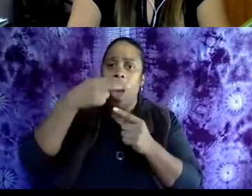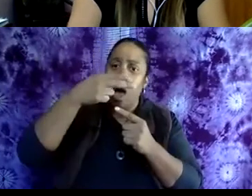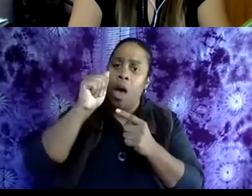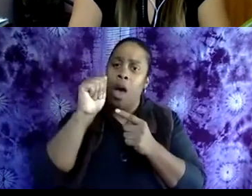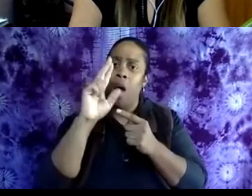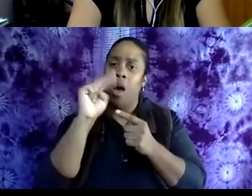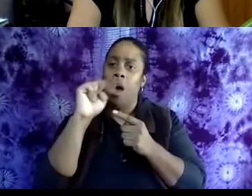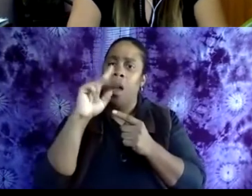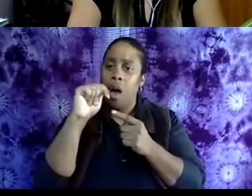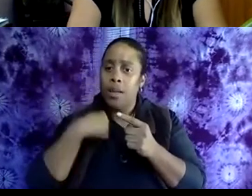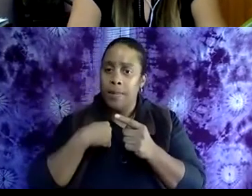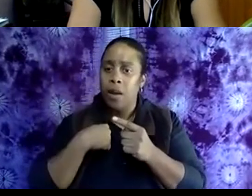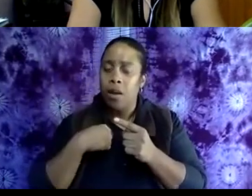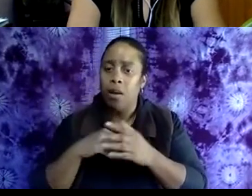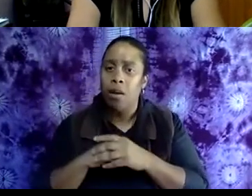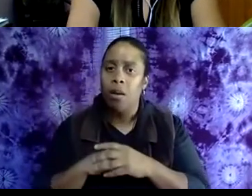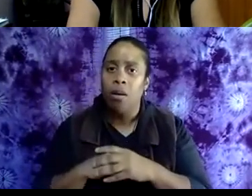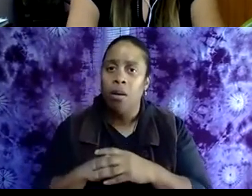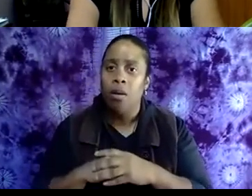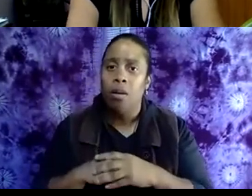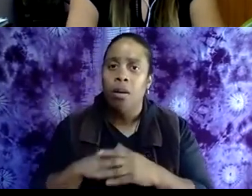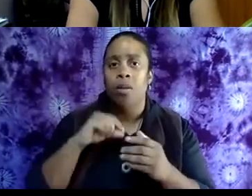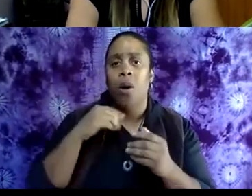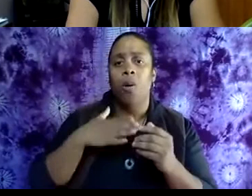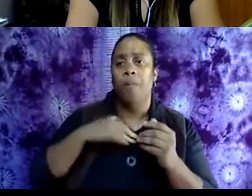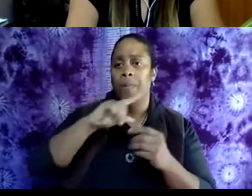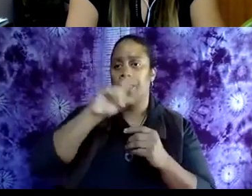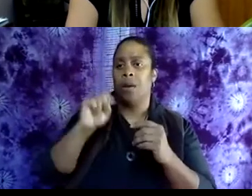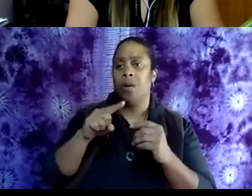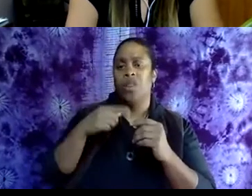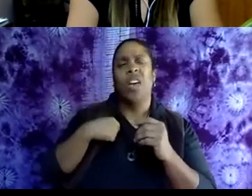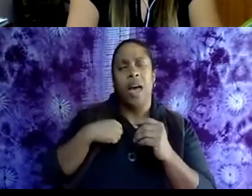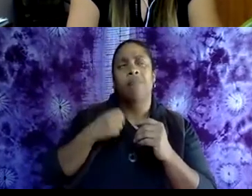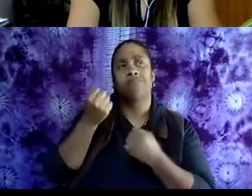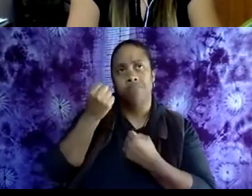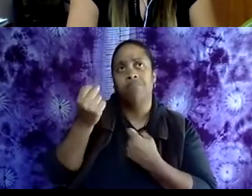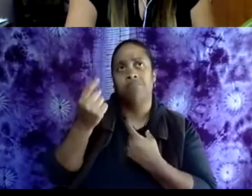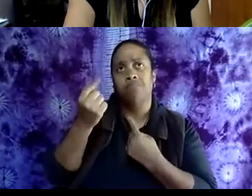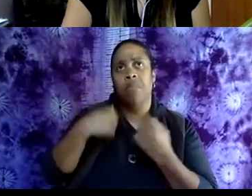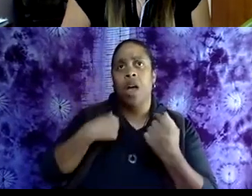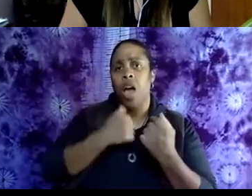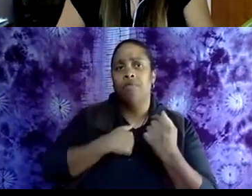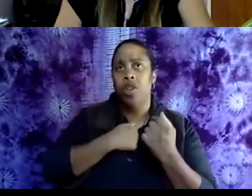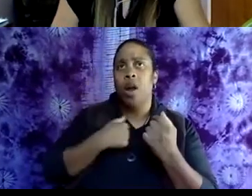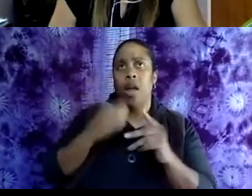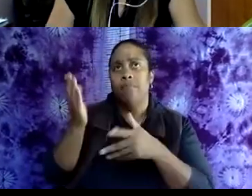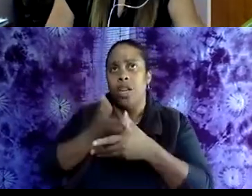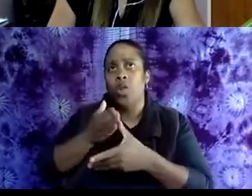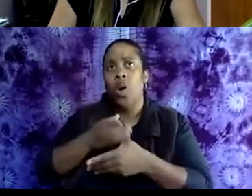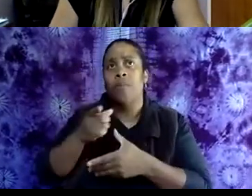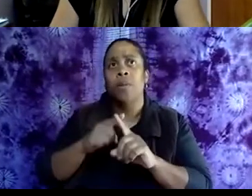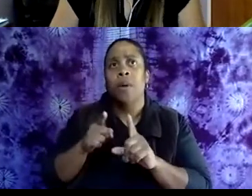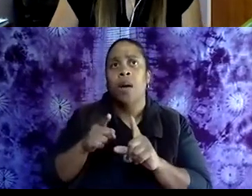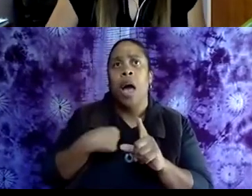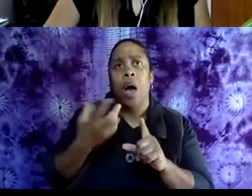This has So been the in my question I head. have for you is, so I'm hearing what you're saying, and I'm sorry I'm kind of interrupting here because I That's want to